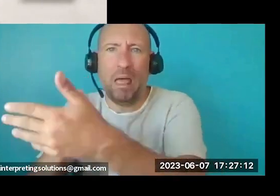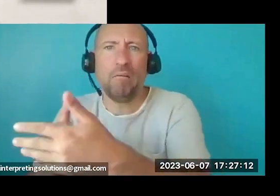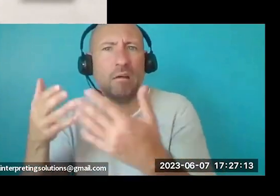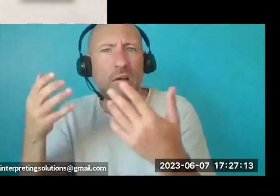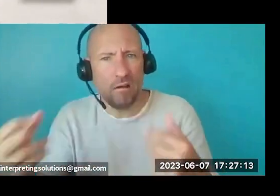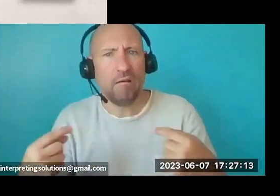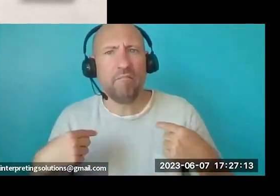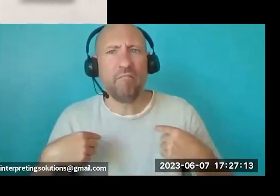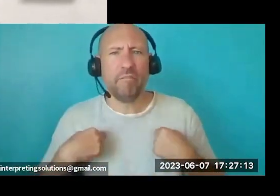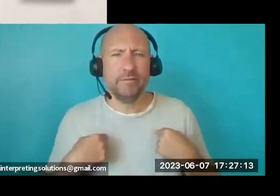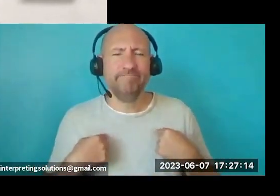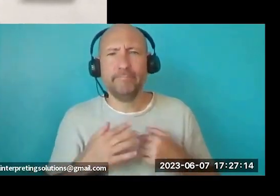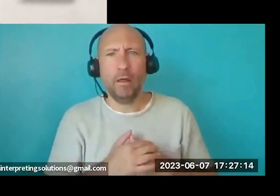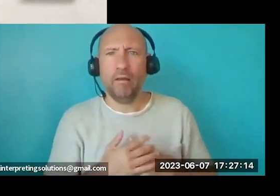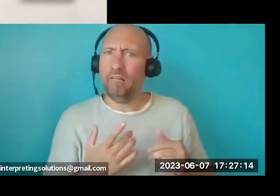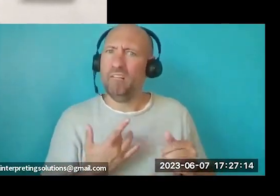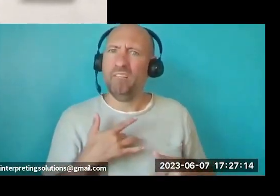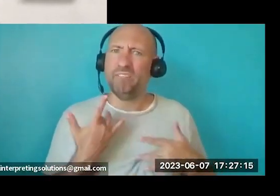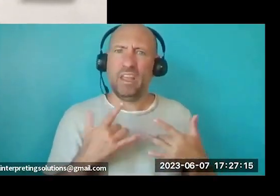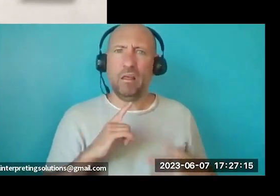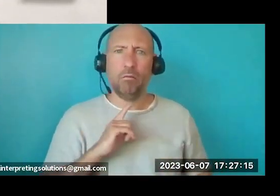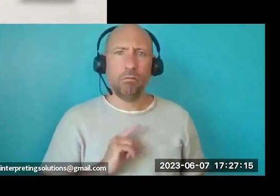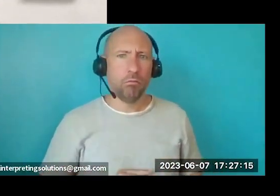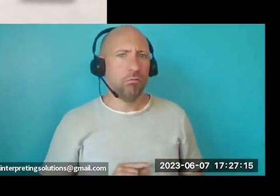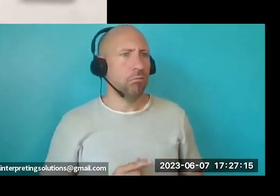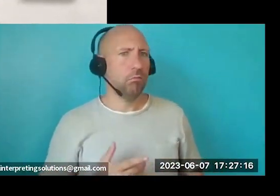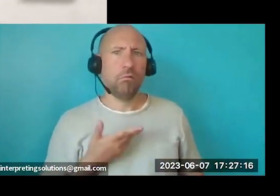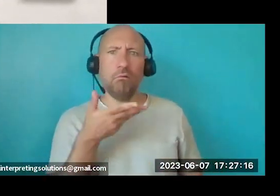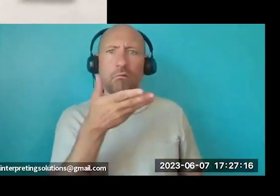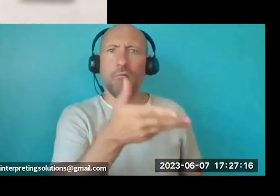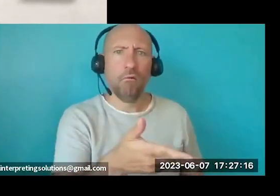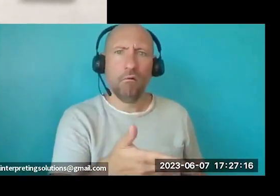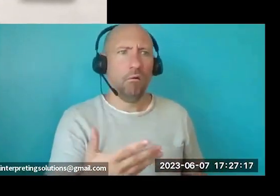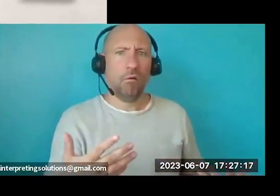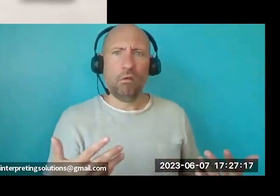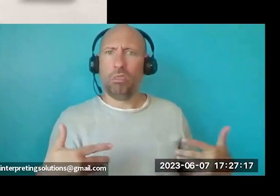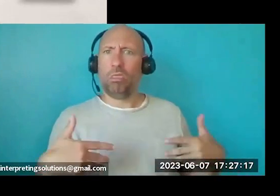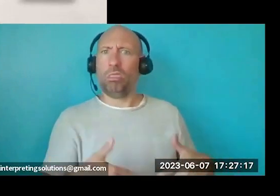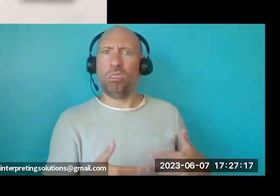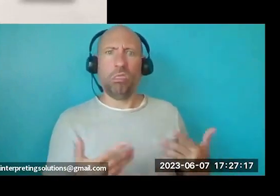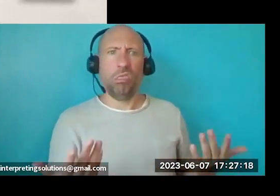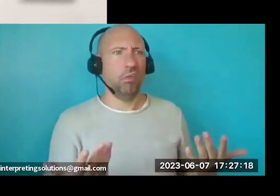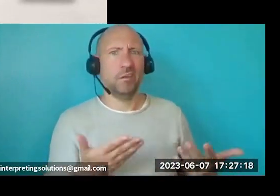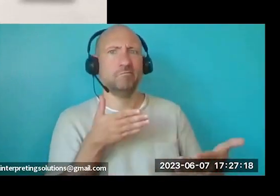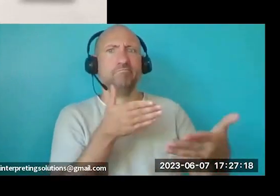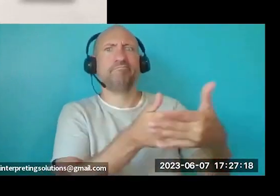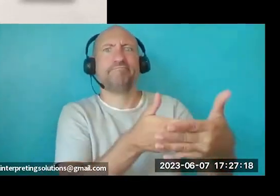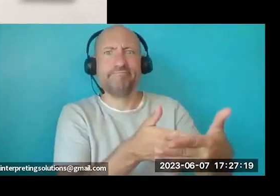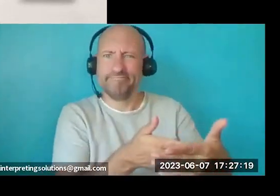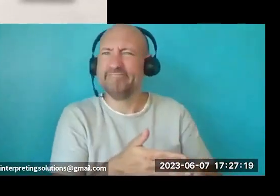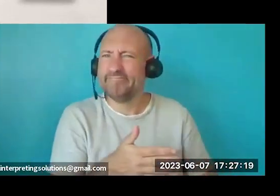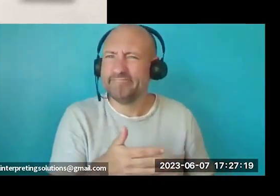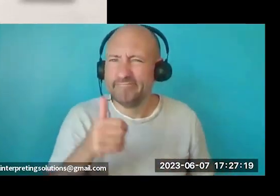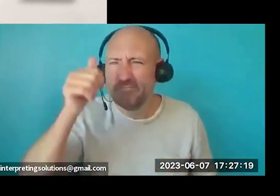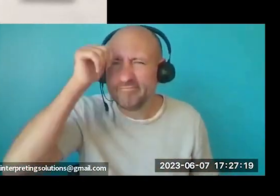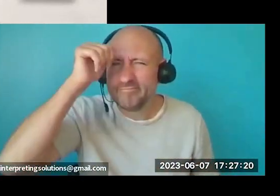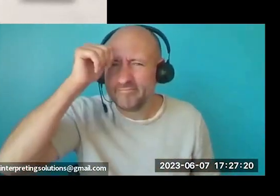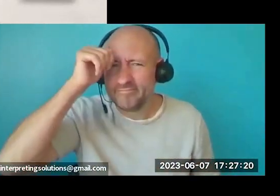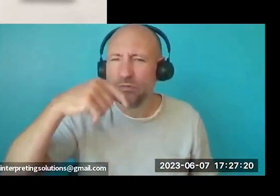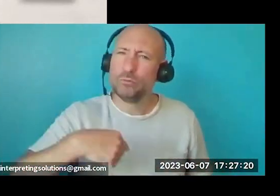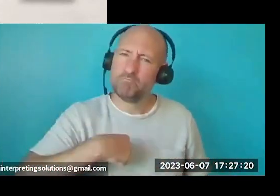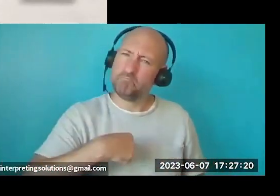how isolating an inaccessible environment and production can feel. So in my role, I'm